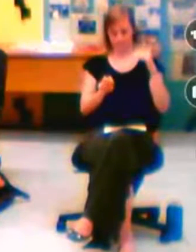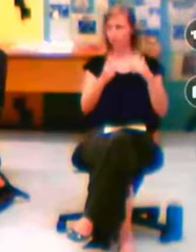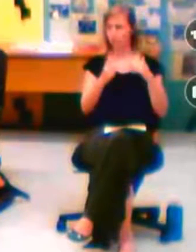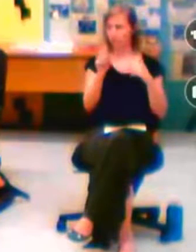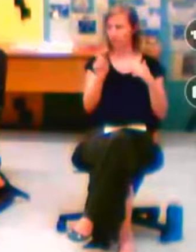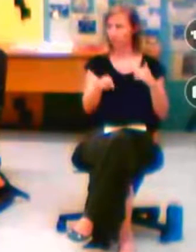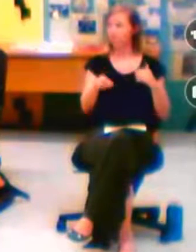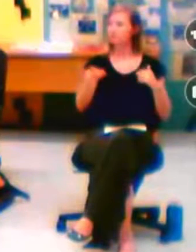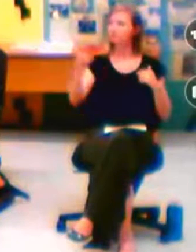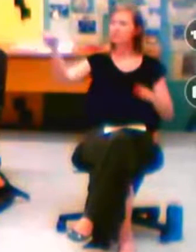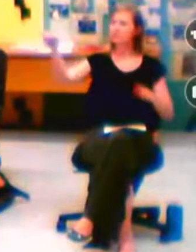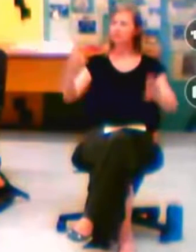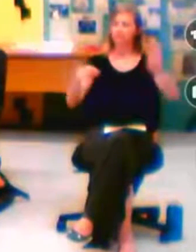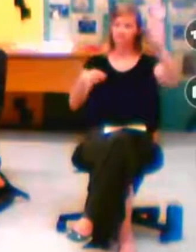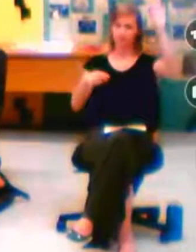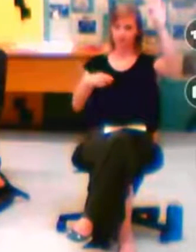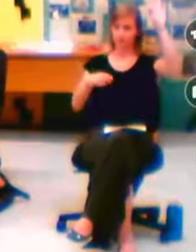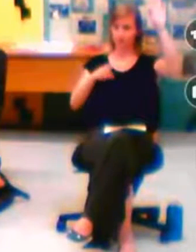question.